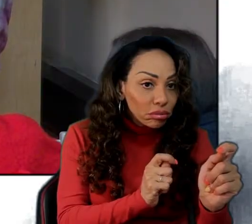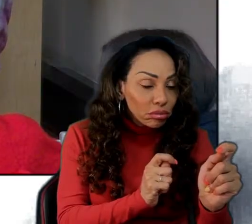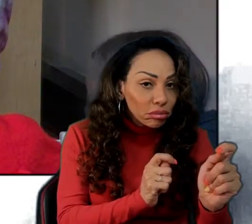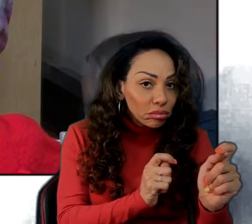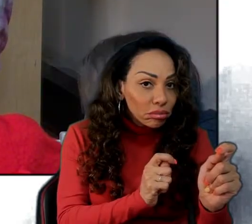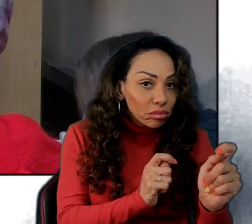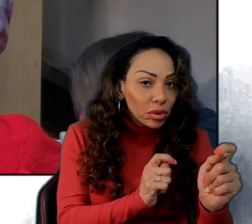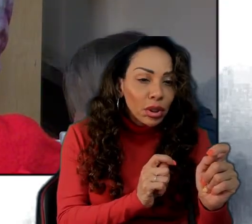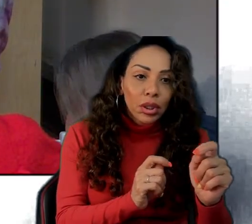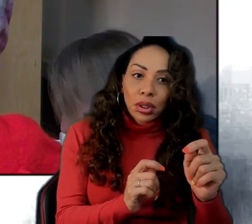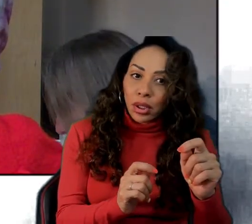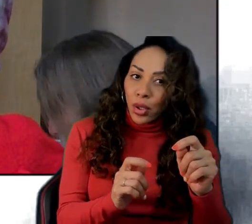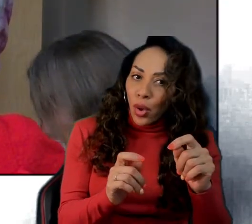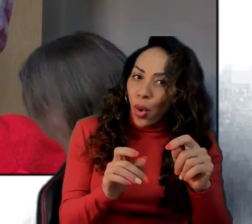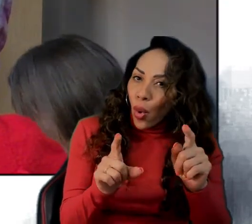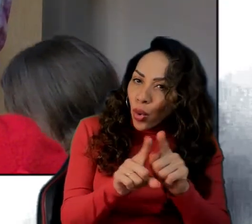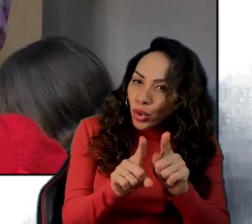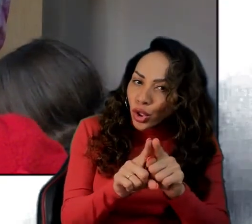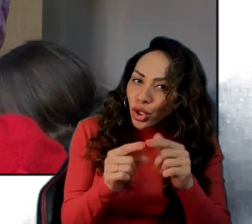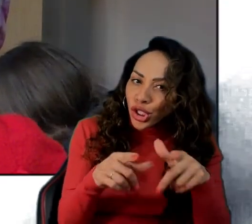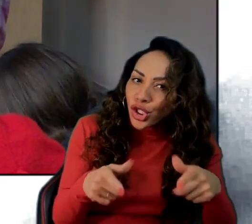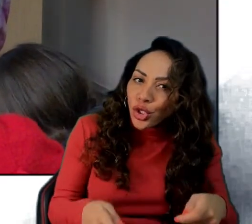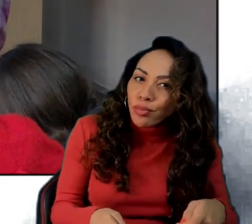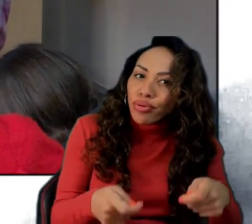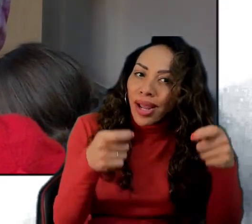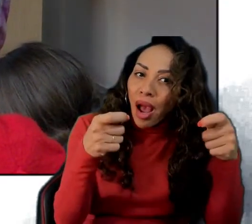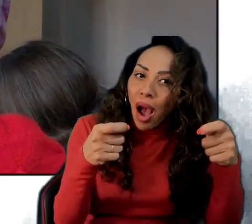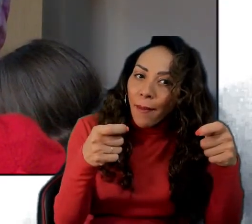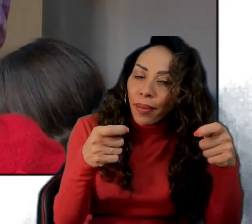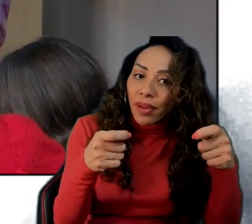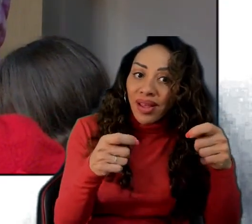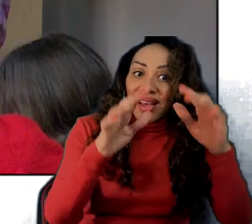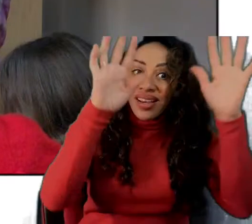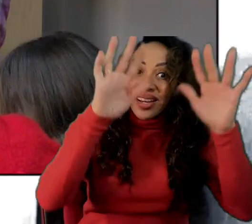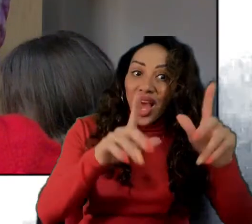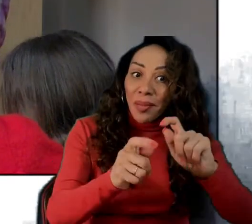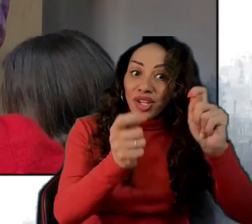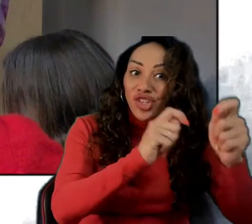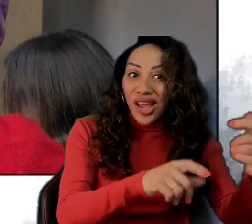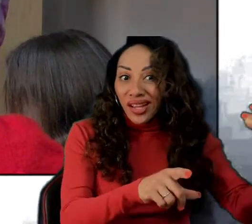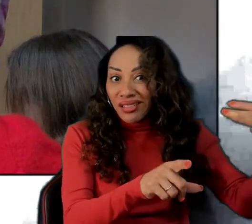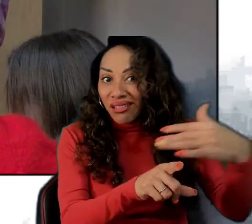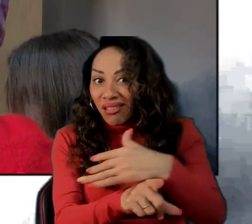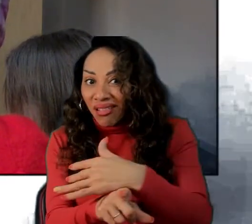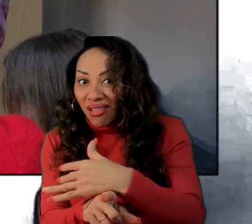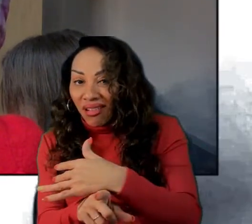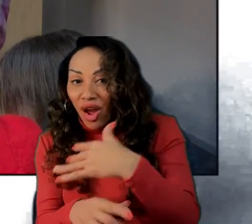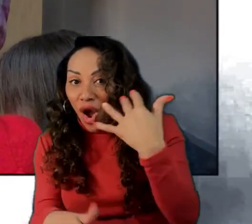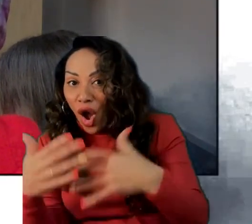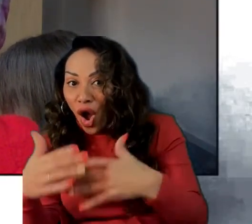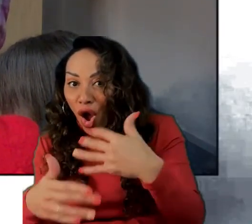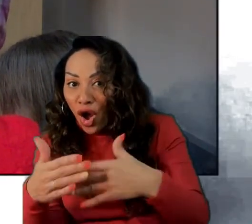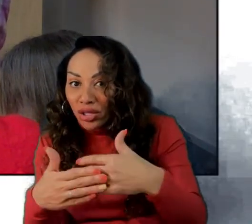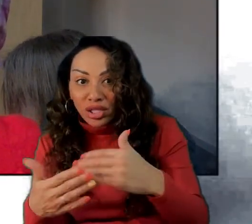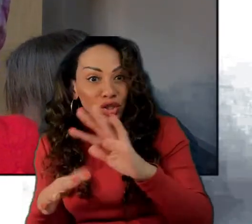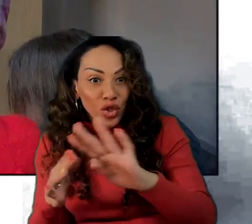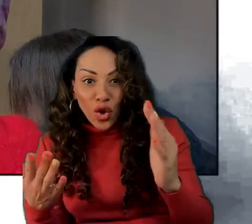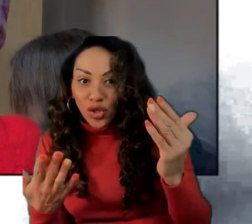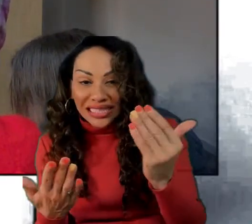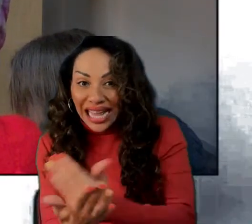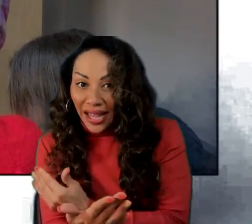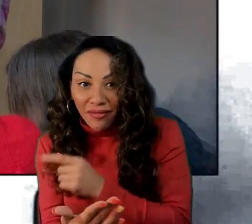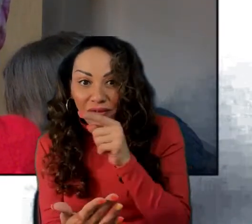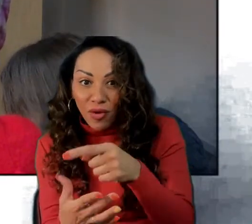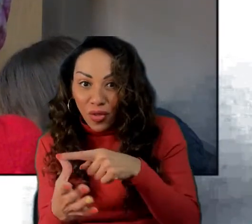anthropogenic, human-made climate change is causing to algae? And making them not safe and not happy? Was it a part